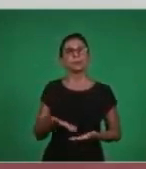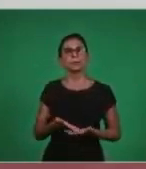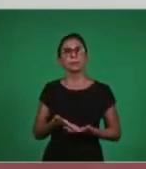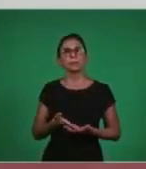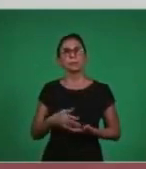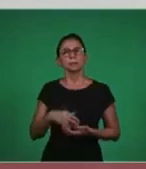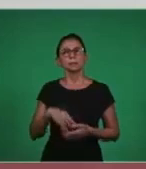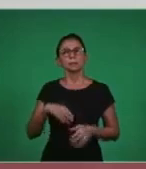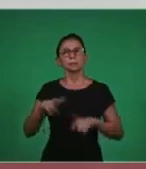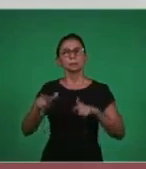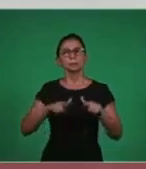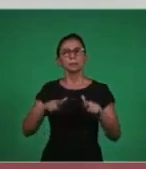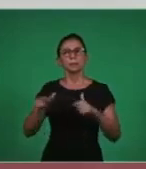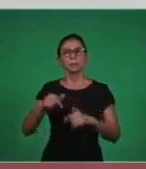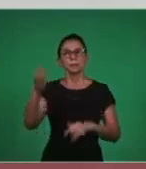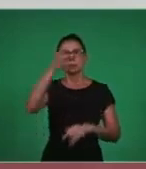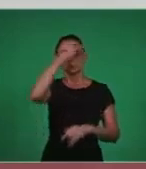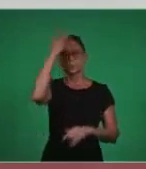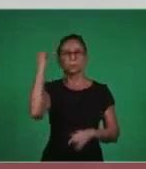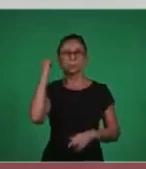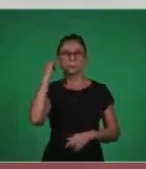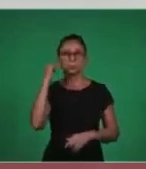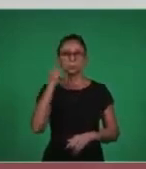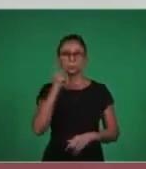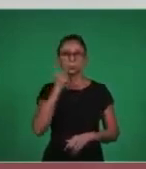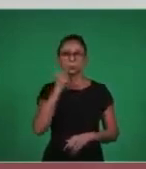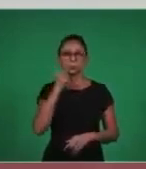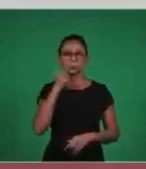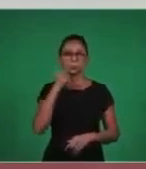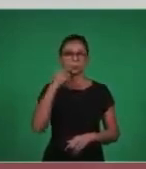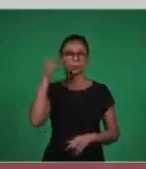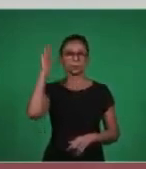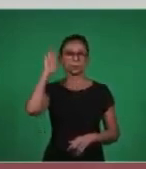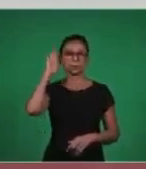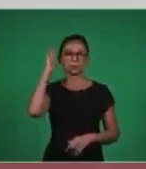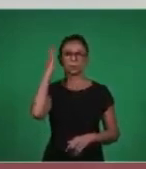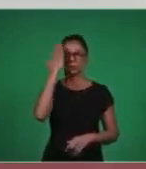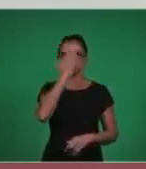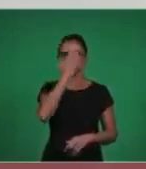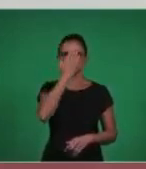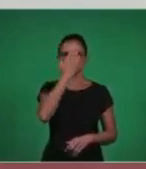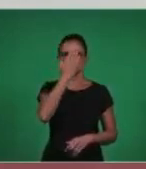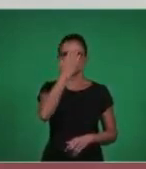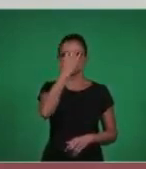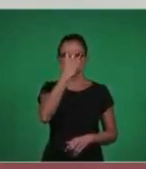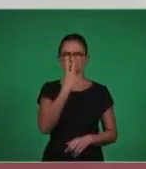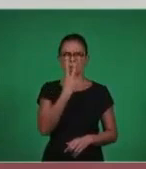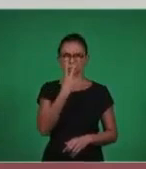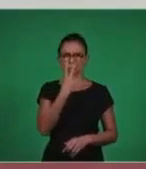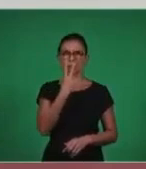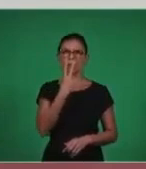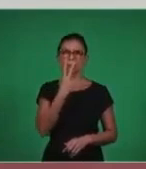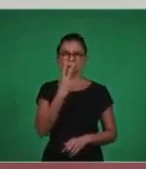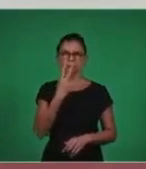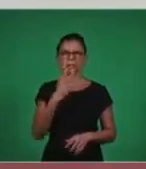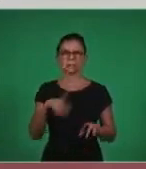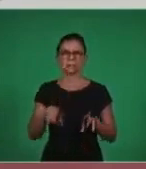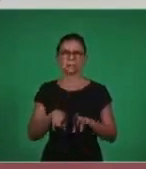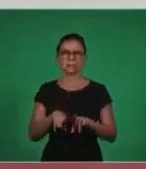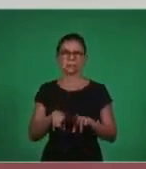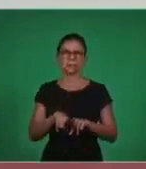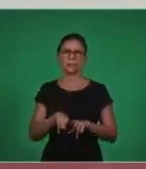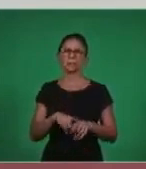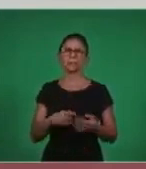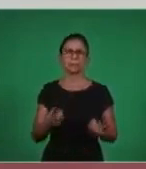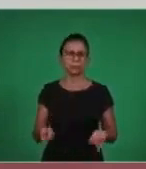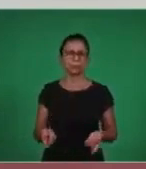that are deficient, the deaf, blind, and there are people that mute, blind,